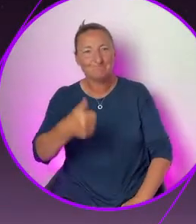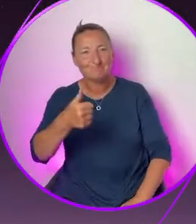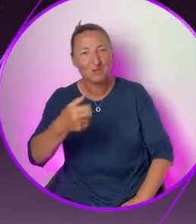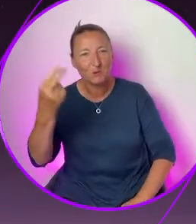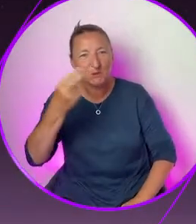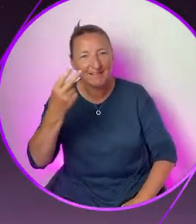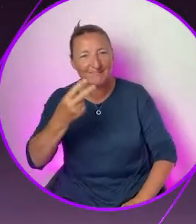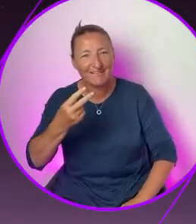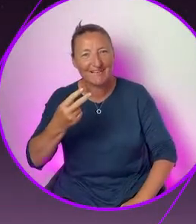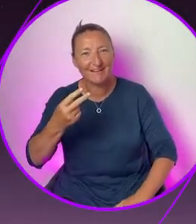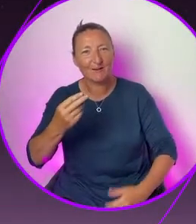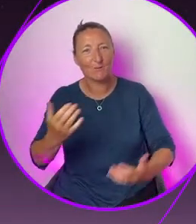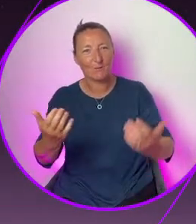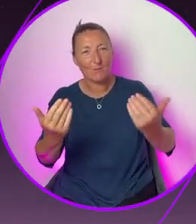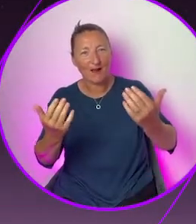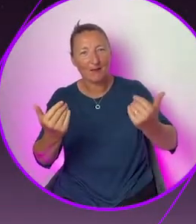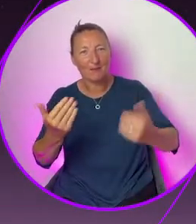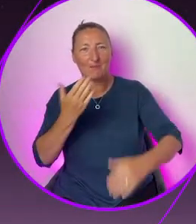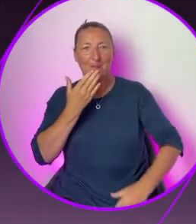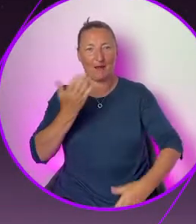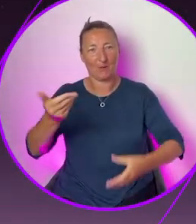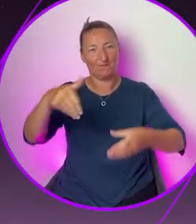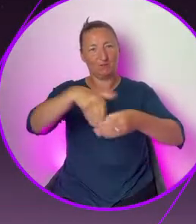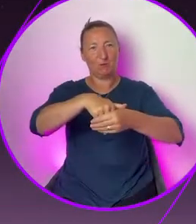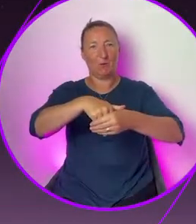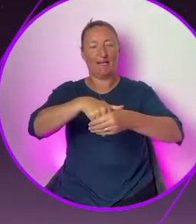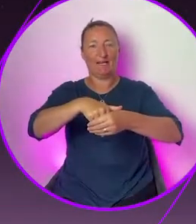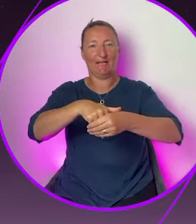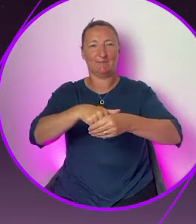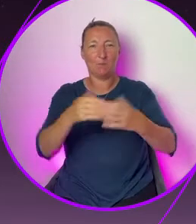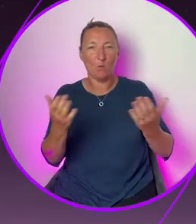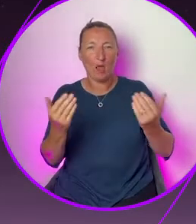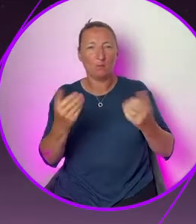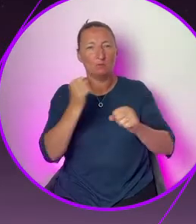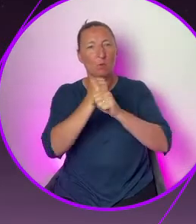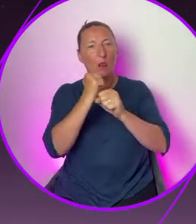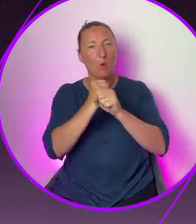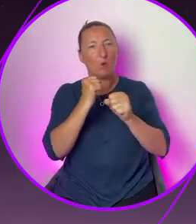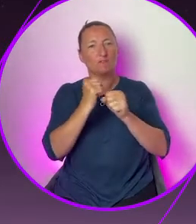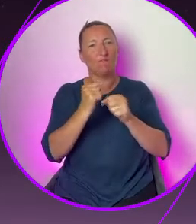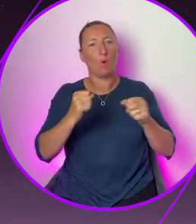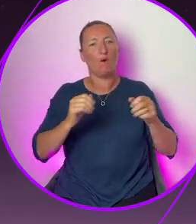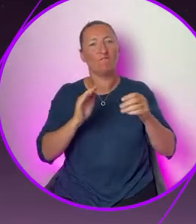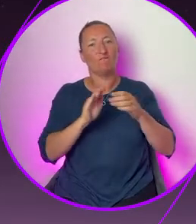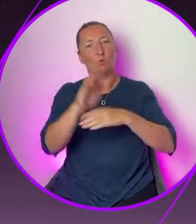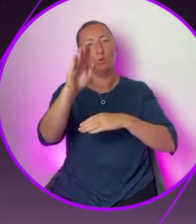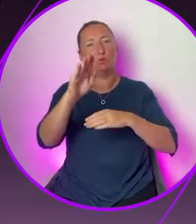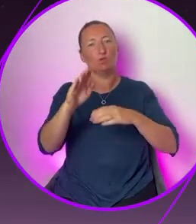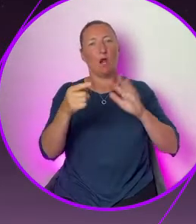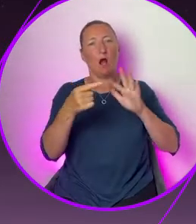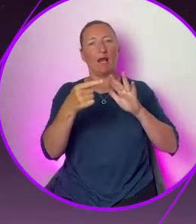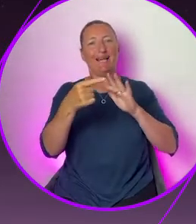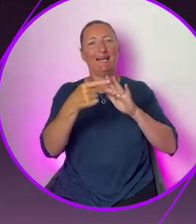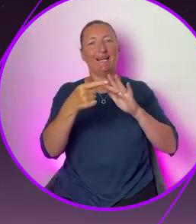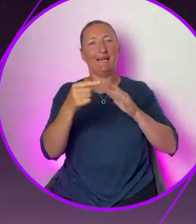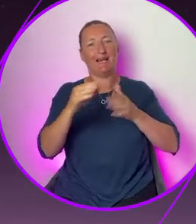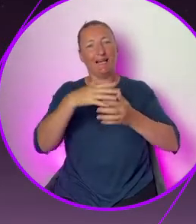Good evening and welcome. Thank you for joining us. Welcome to the launch presentation of Future Art Ecosystems 2, Art and the